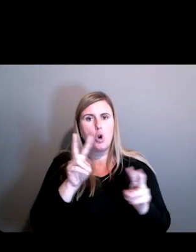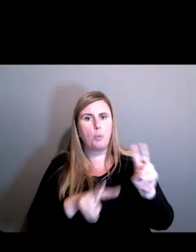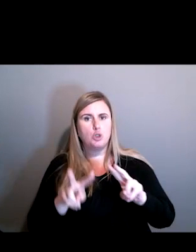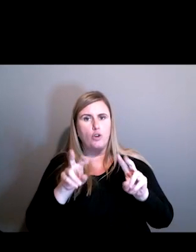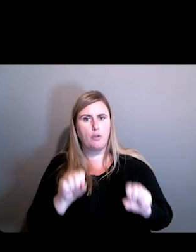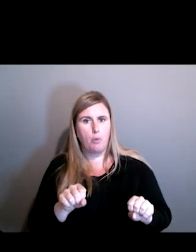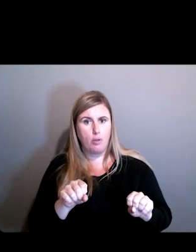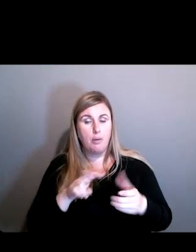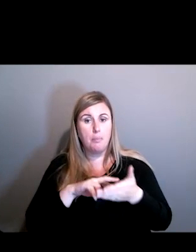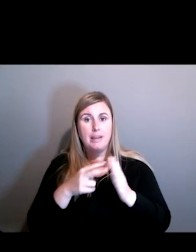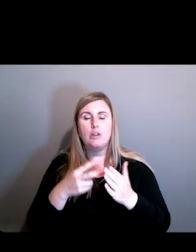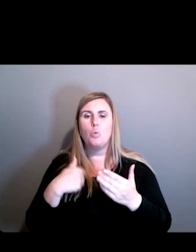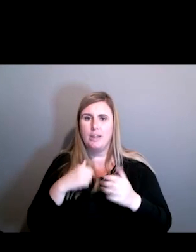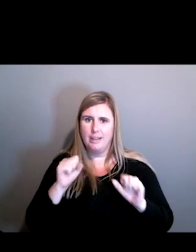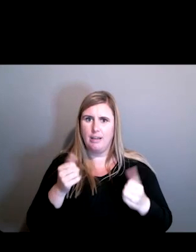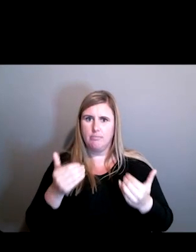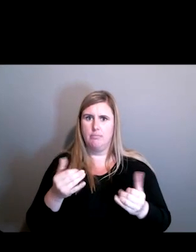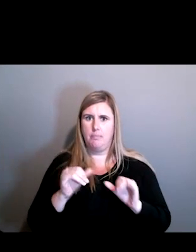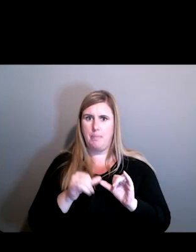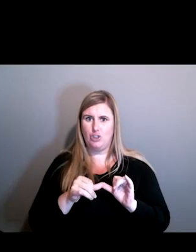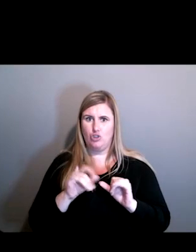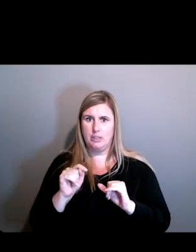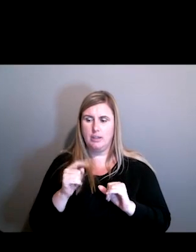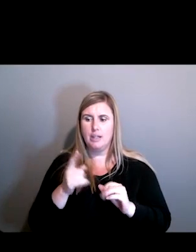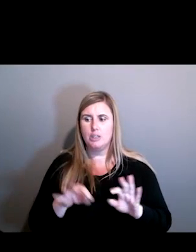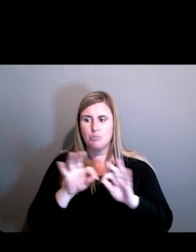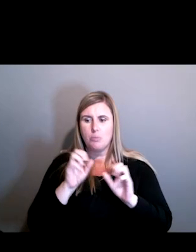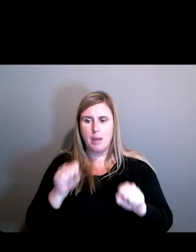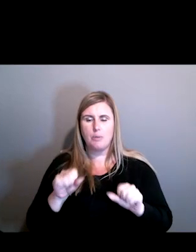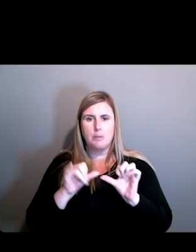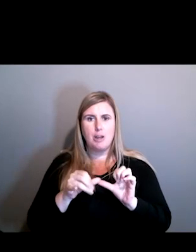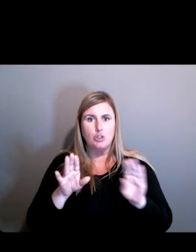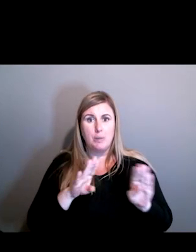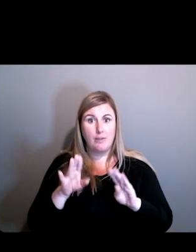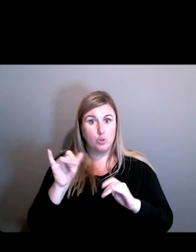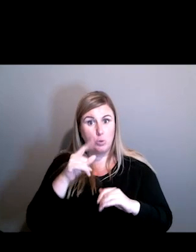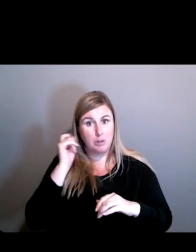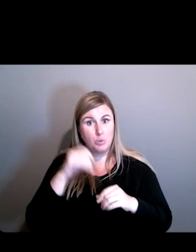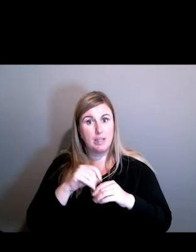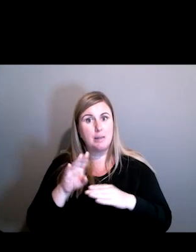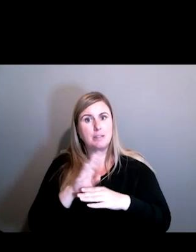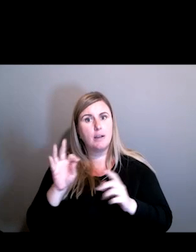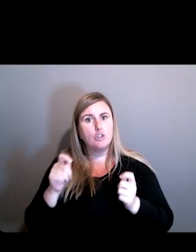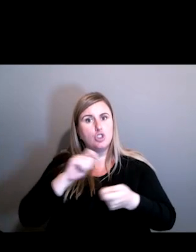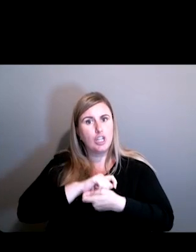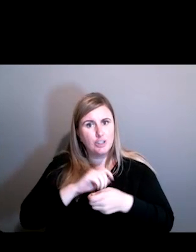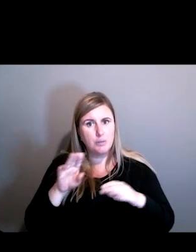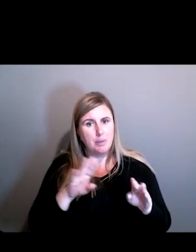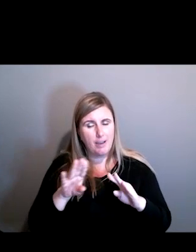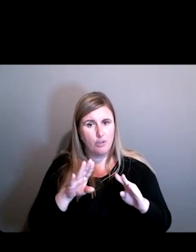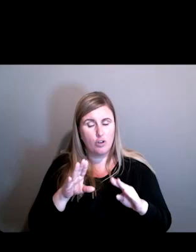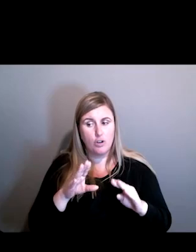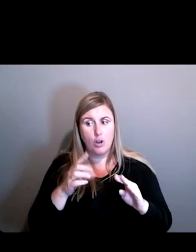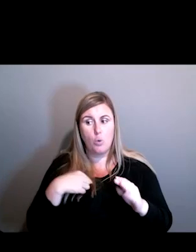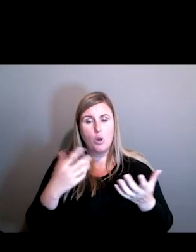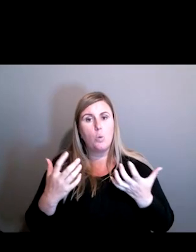floor, that is more observable, and therefore we can measure it. And it's important to be able to measure behavior too, because we're in the business of